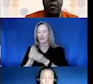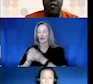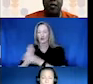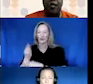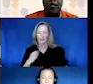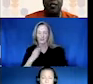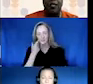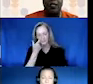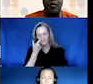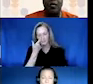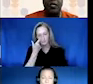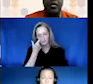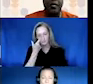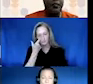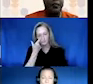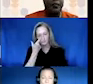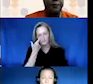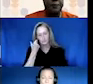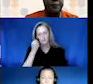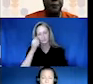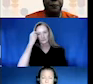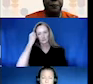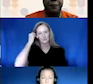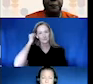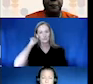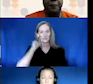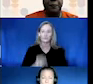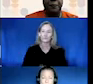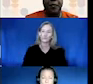Okay, I think the next slide, please.